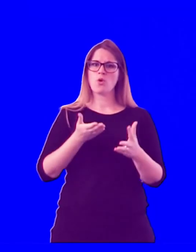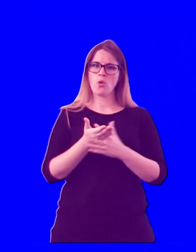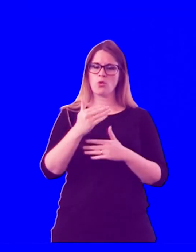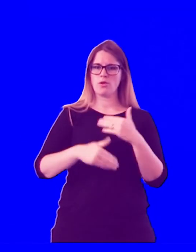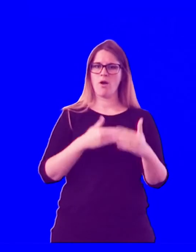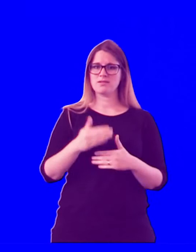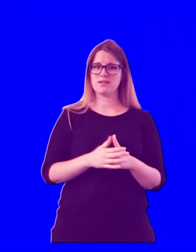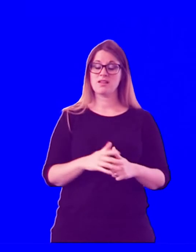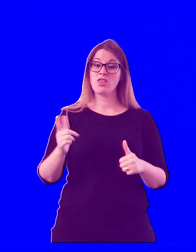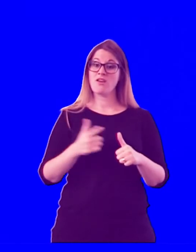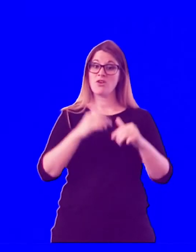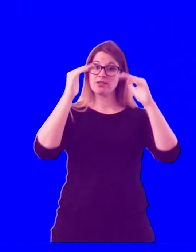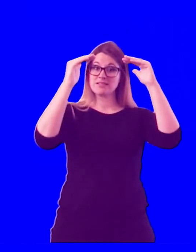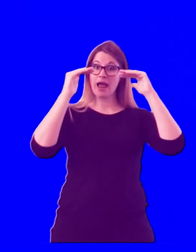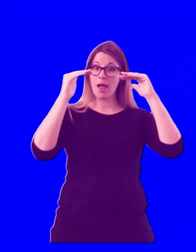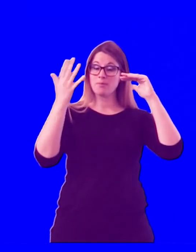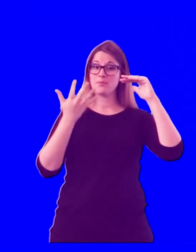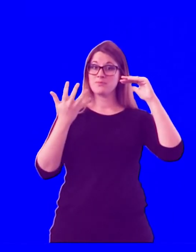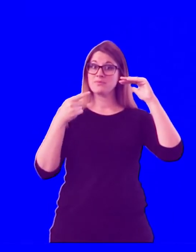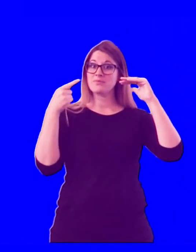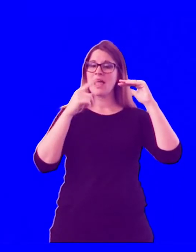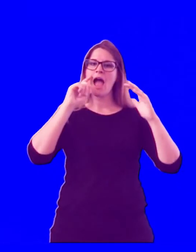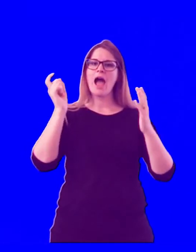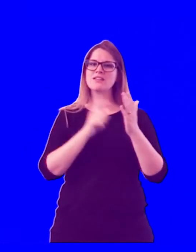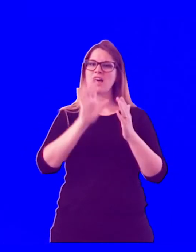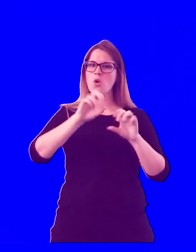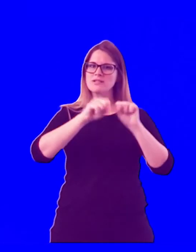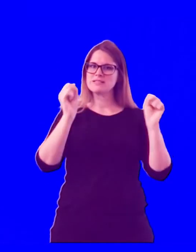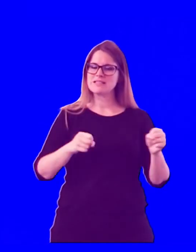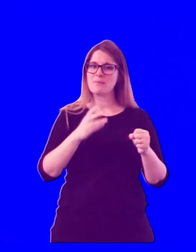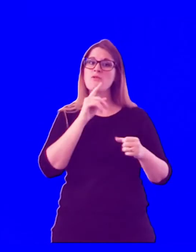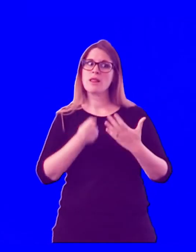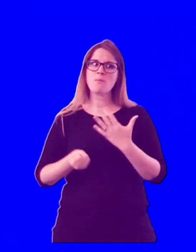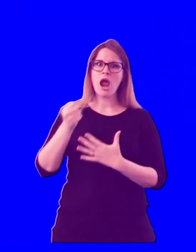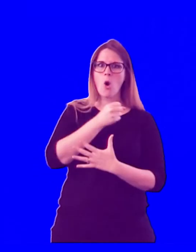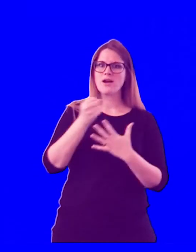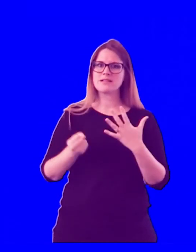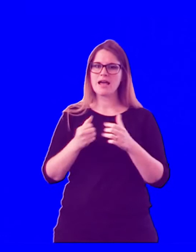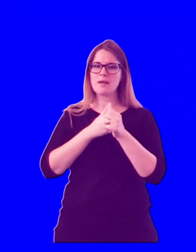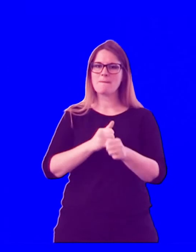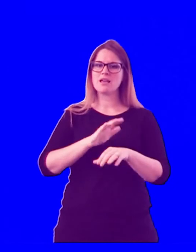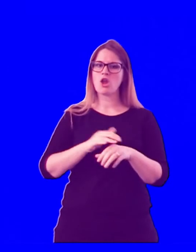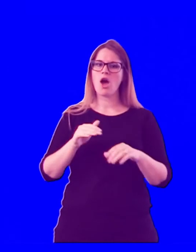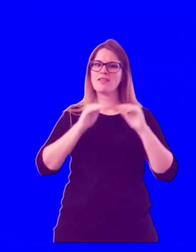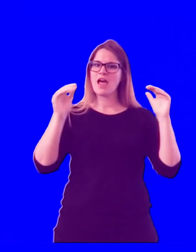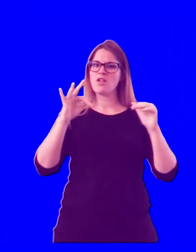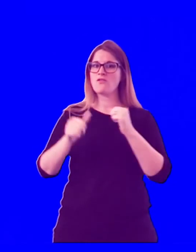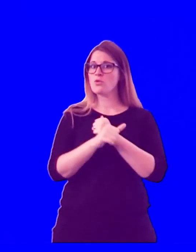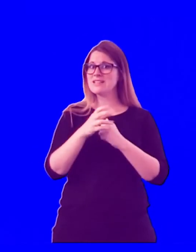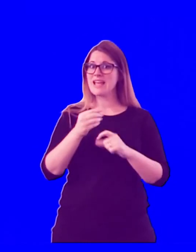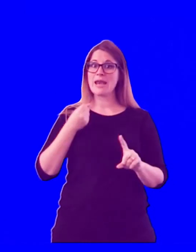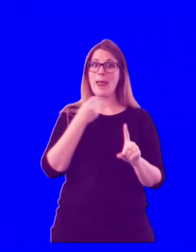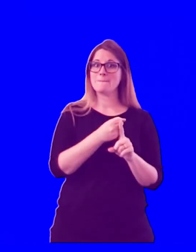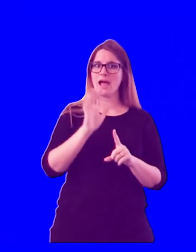process. The first step in that process is to identify your systems and prioritize them based off of the level of risk